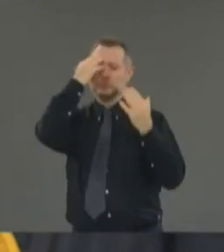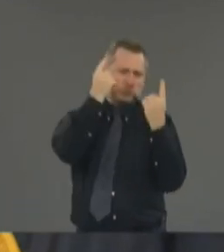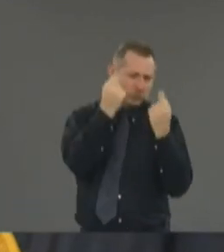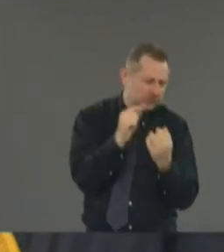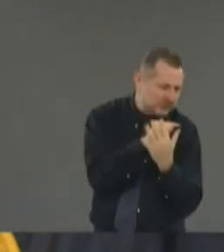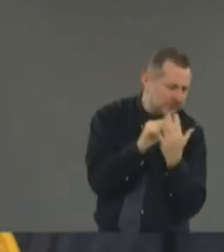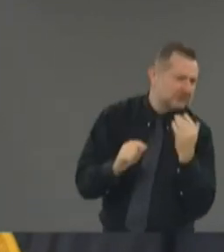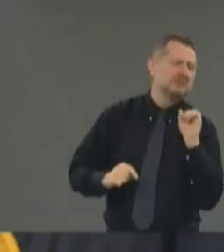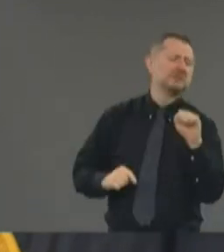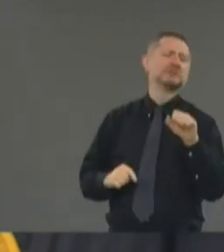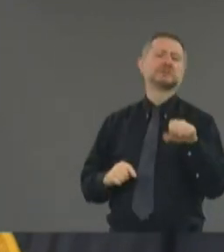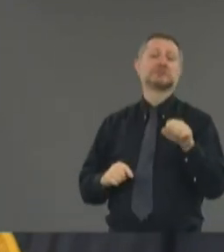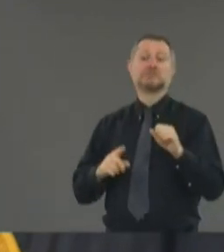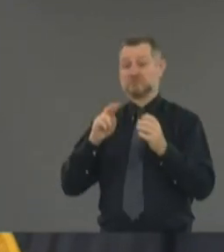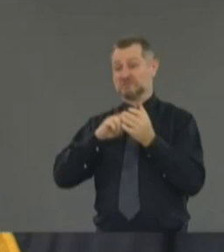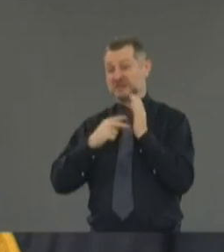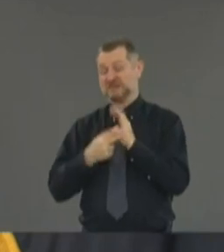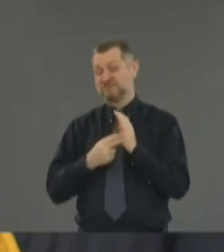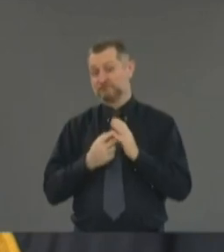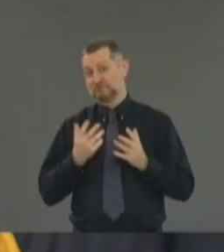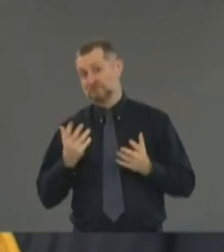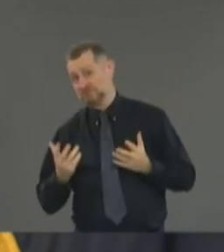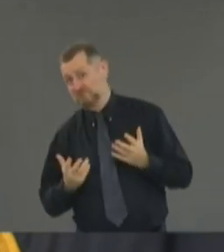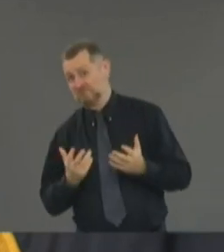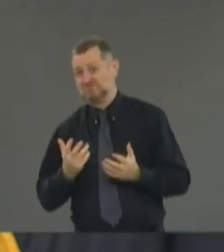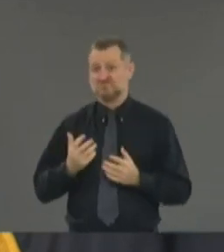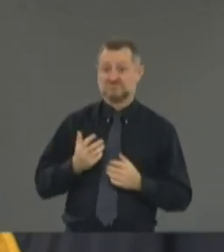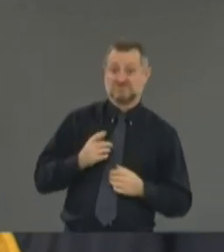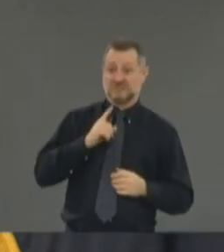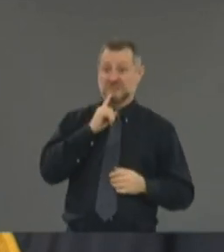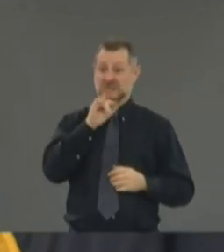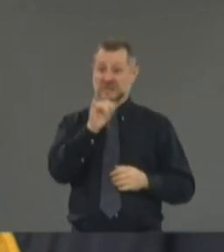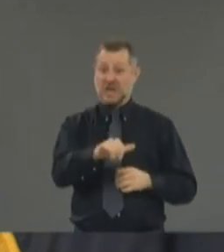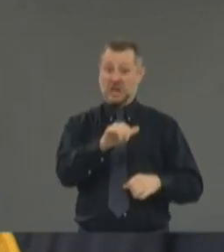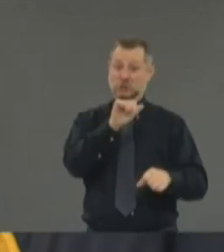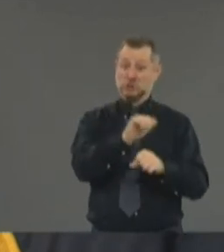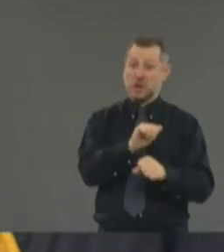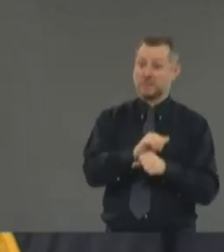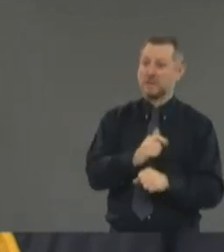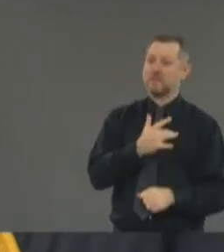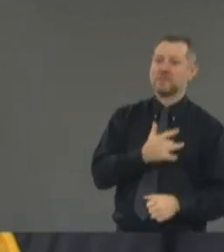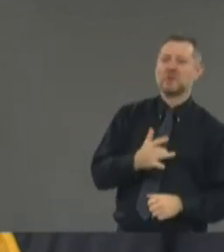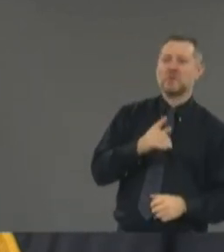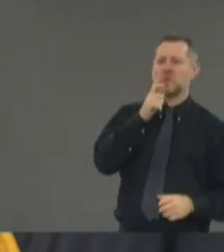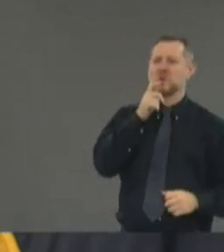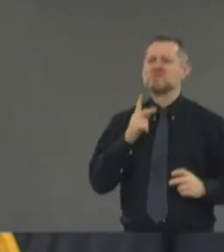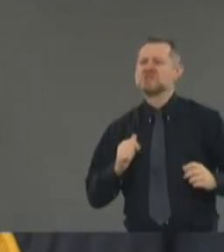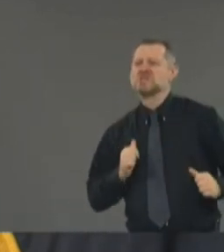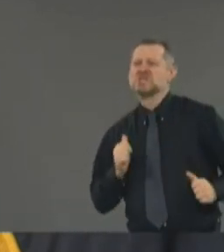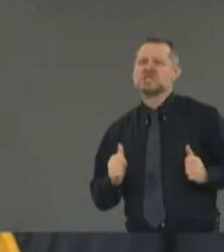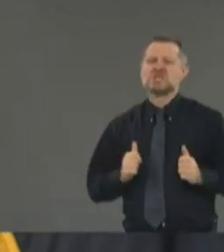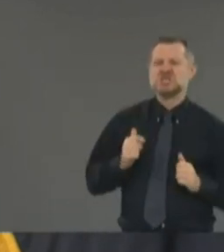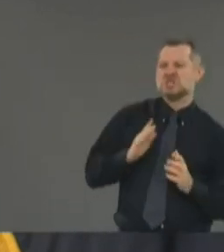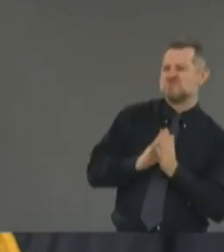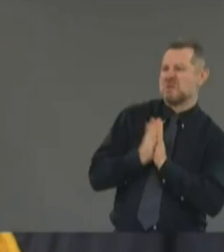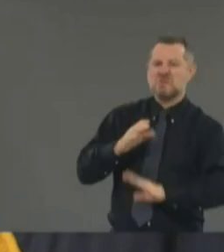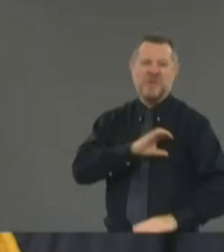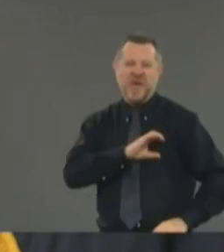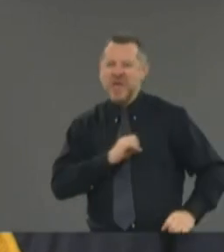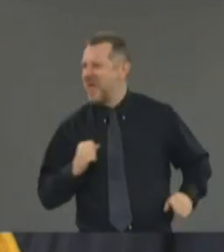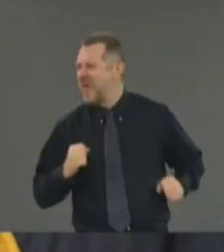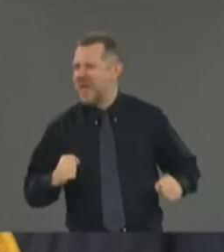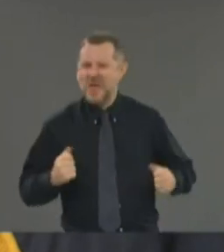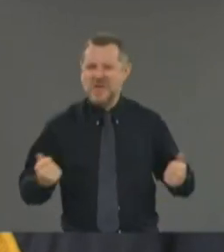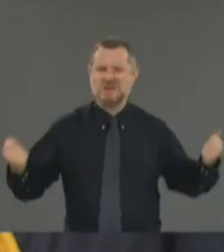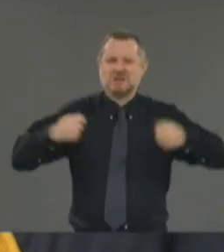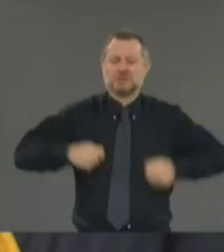I don't know that there's any credence in that this occupation attracts a certain type of person. Look, to